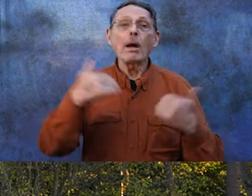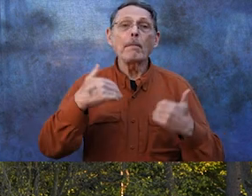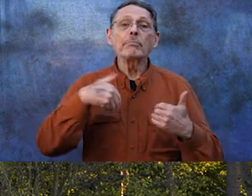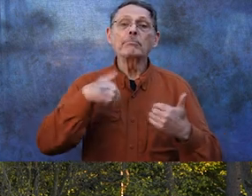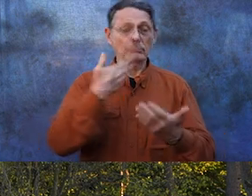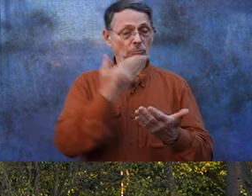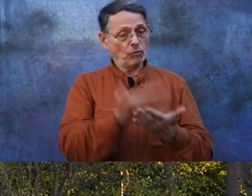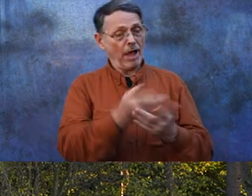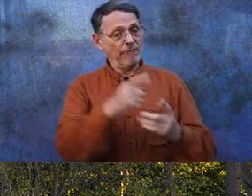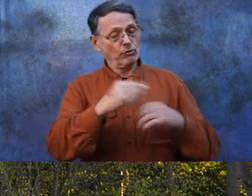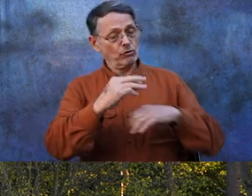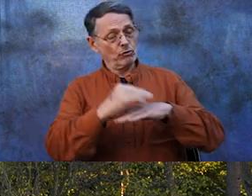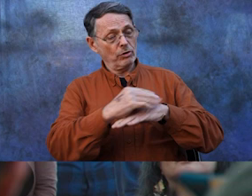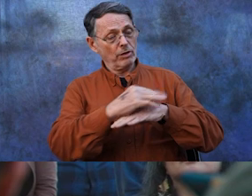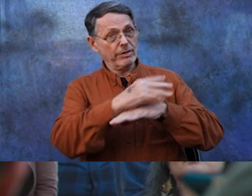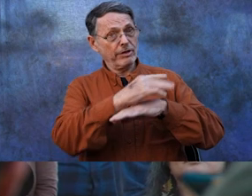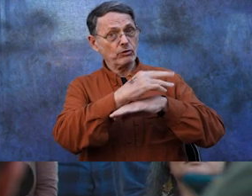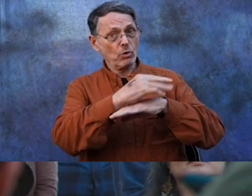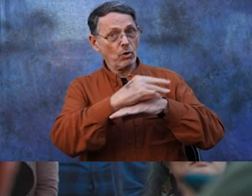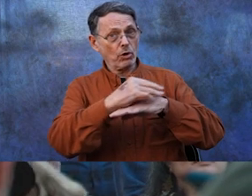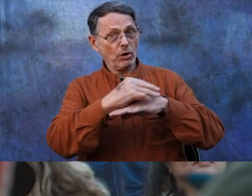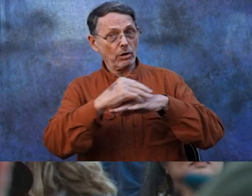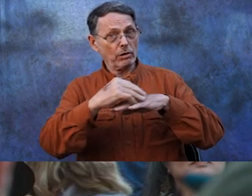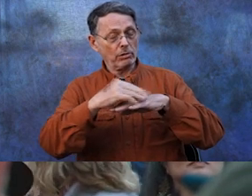and come to the shore.